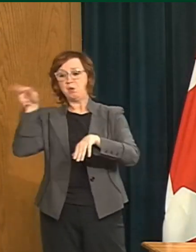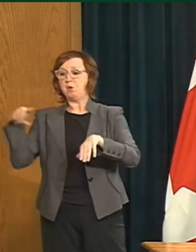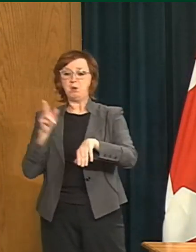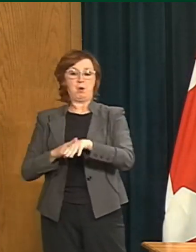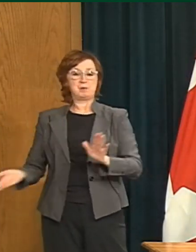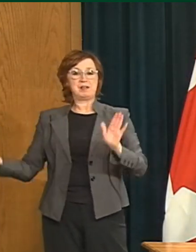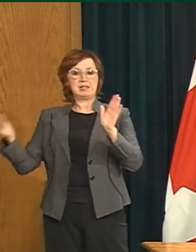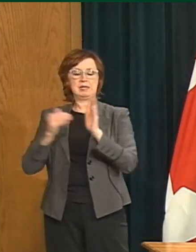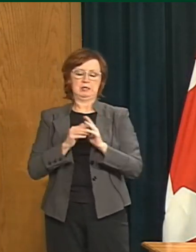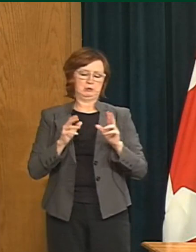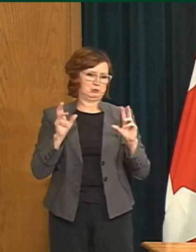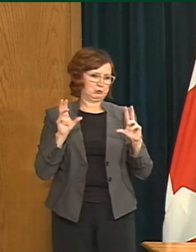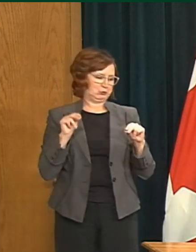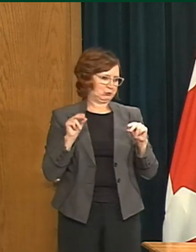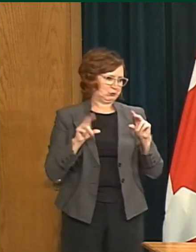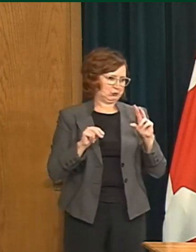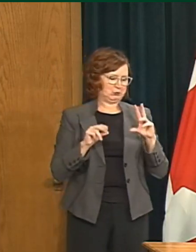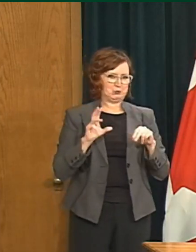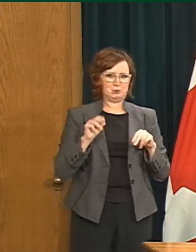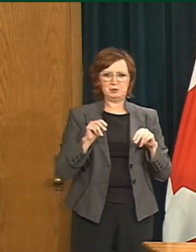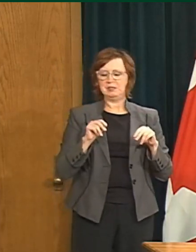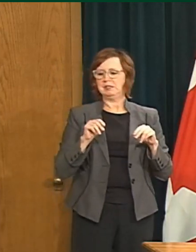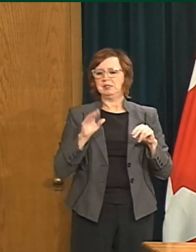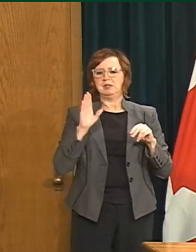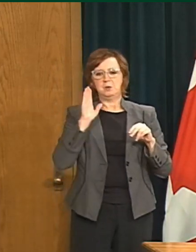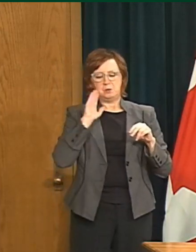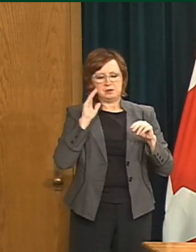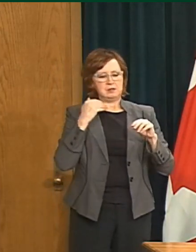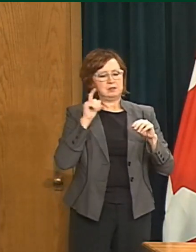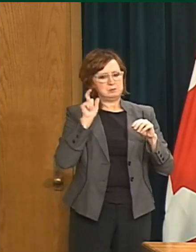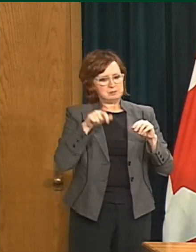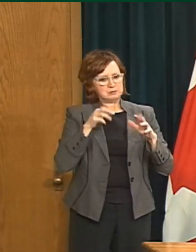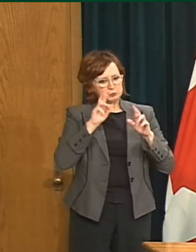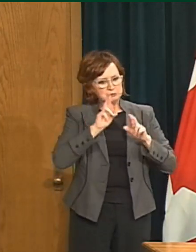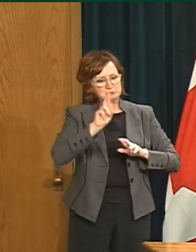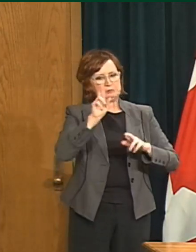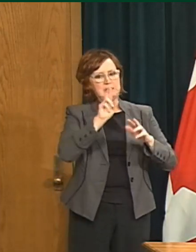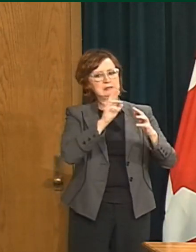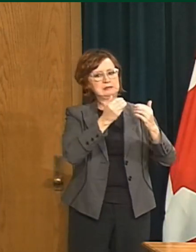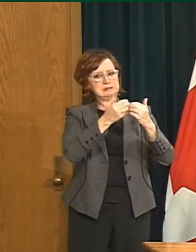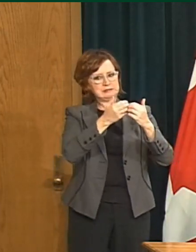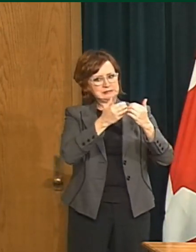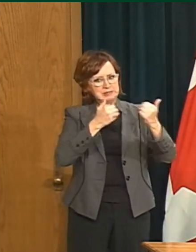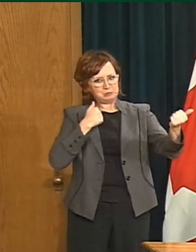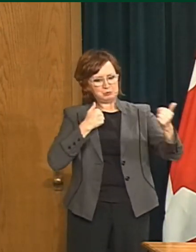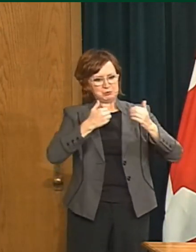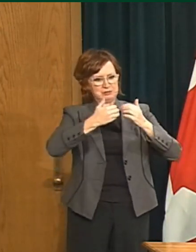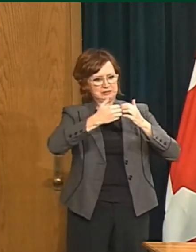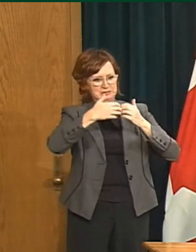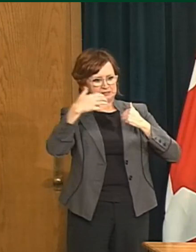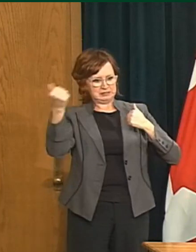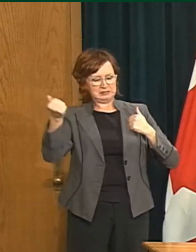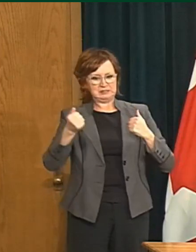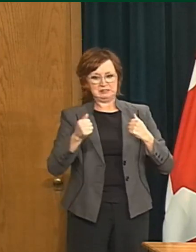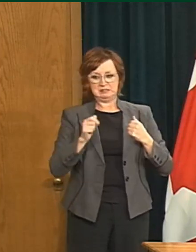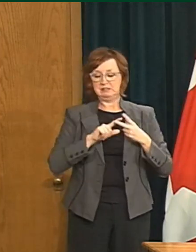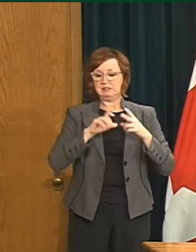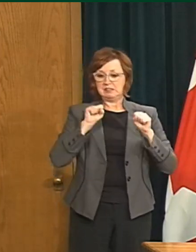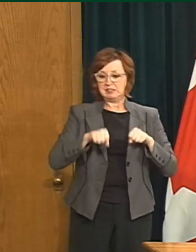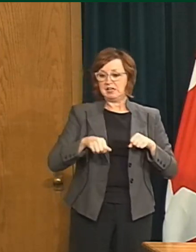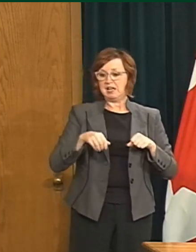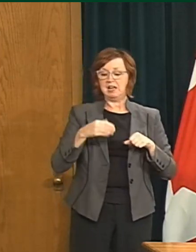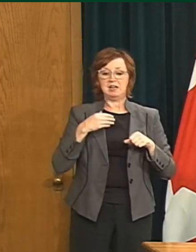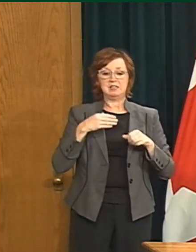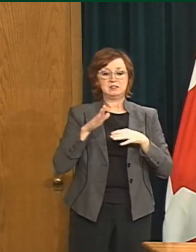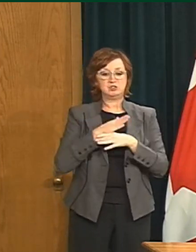behave in the workplace is very different, and they still maintain that physical distancing. They still minimize, sharing food and